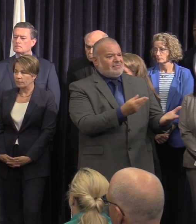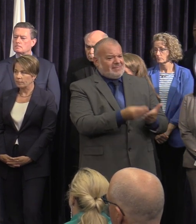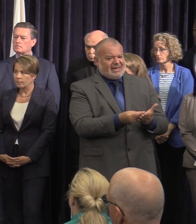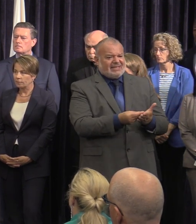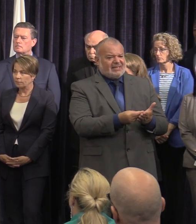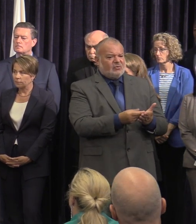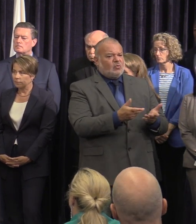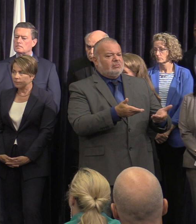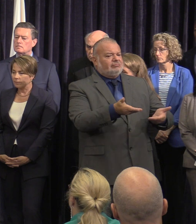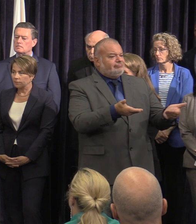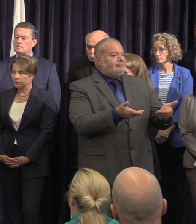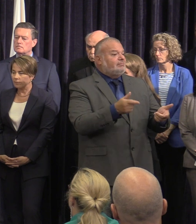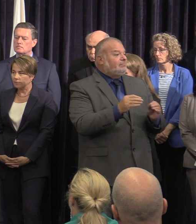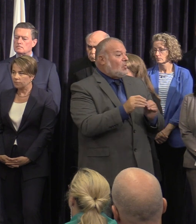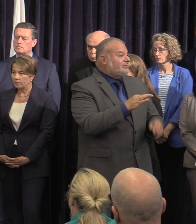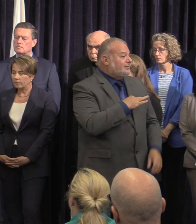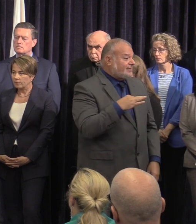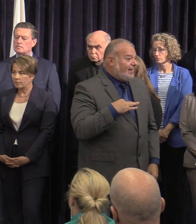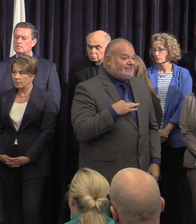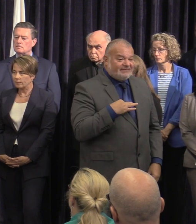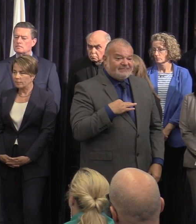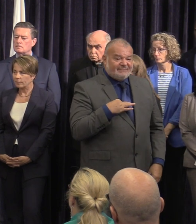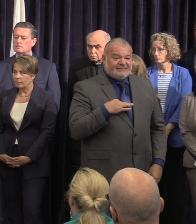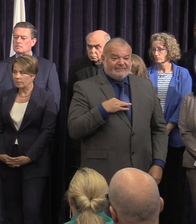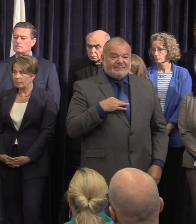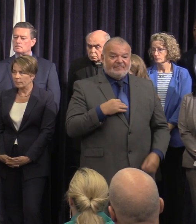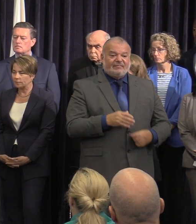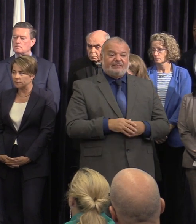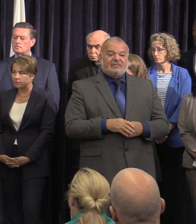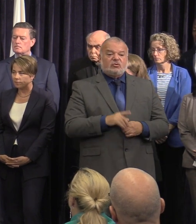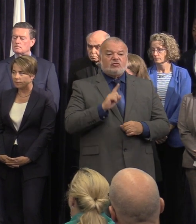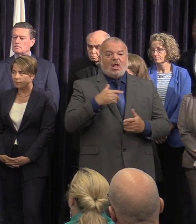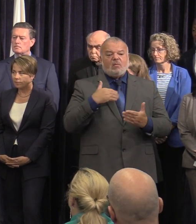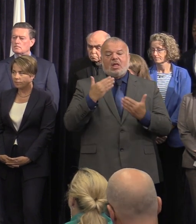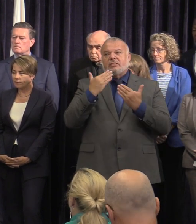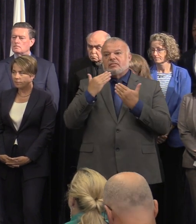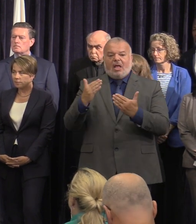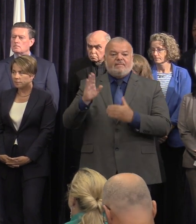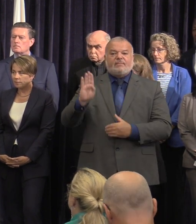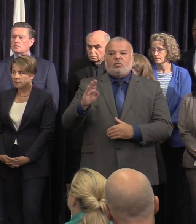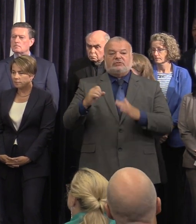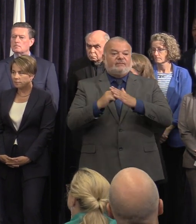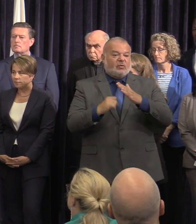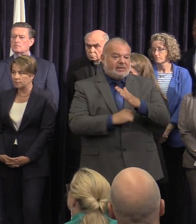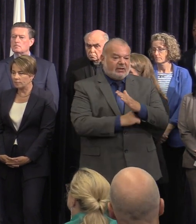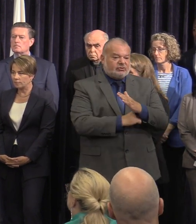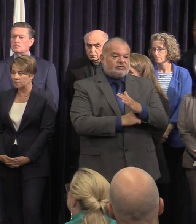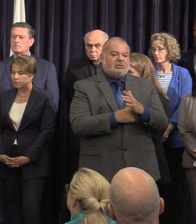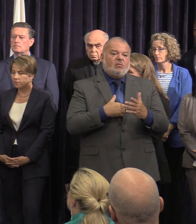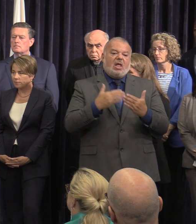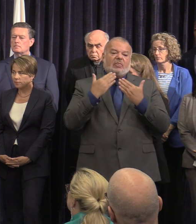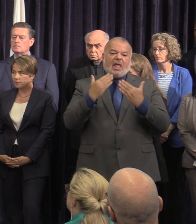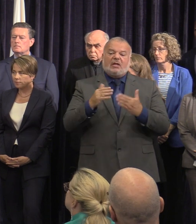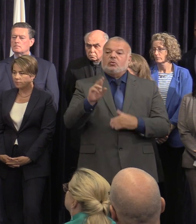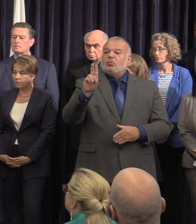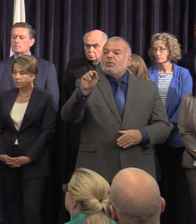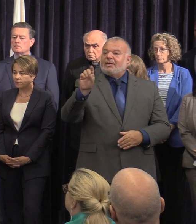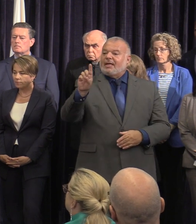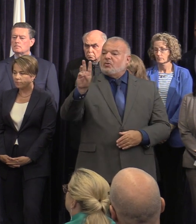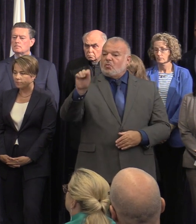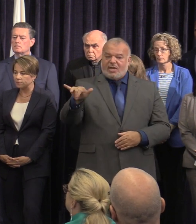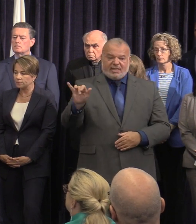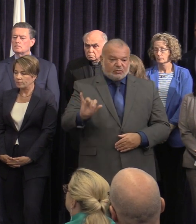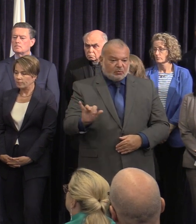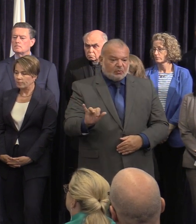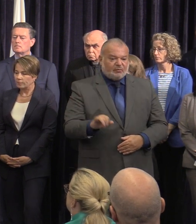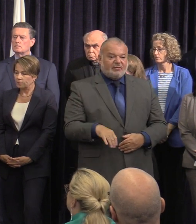resources. We're extremely grateful to the Boston Foundation and the United Way. I know Lee Pelton is here, and Bob from United Way